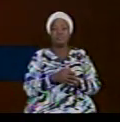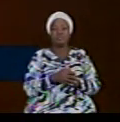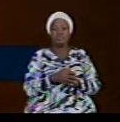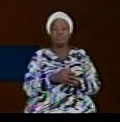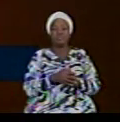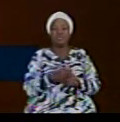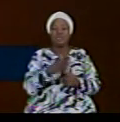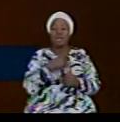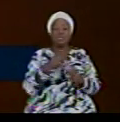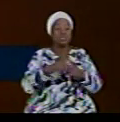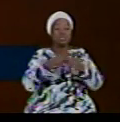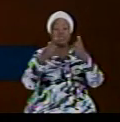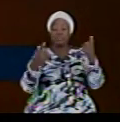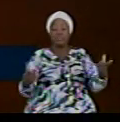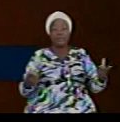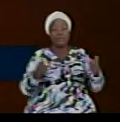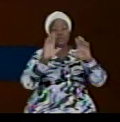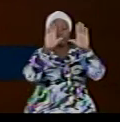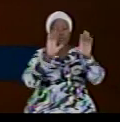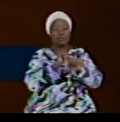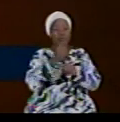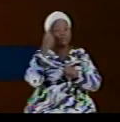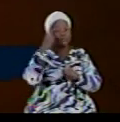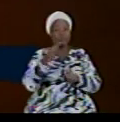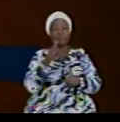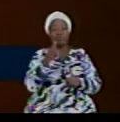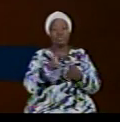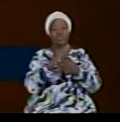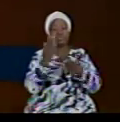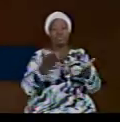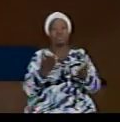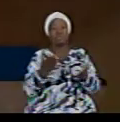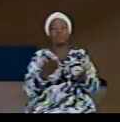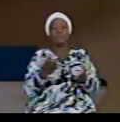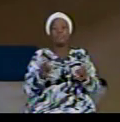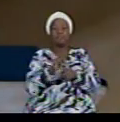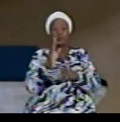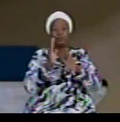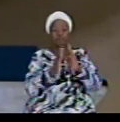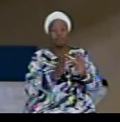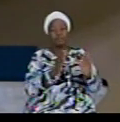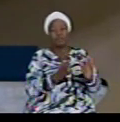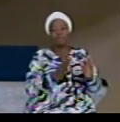grand miracle for grand finale for you as you prepare